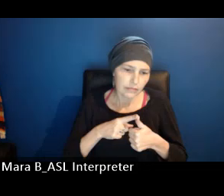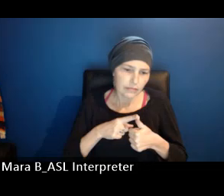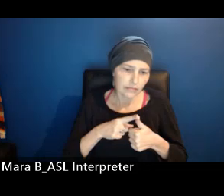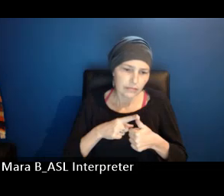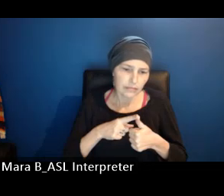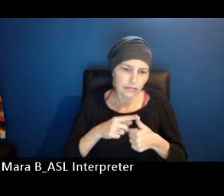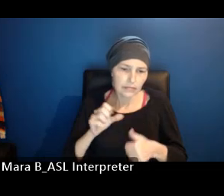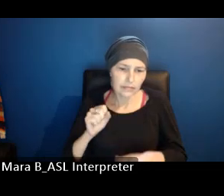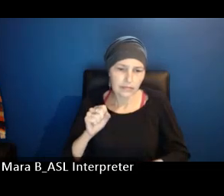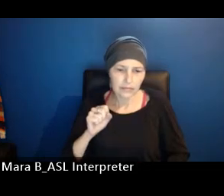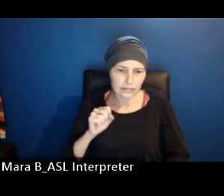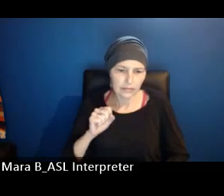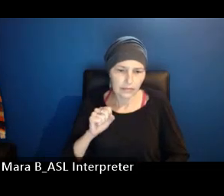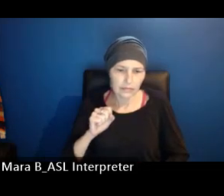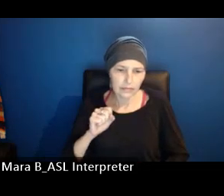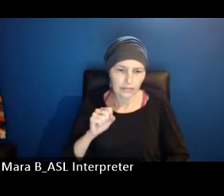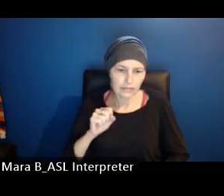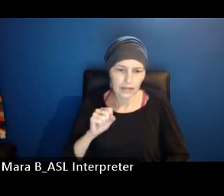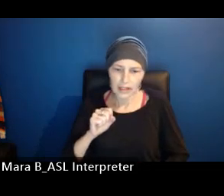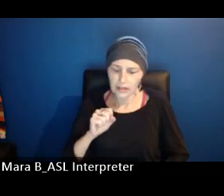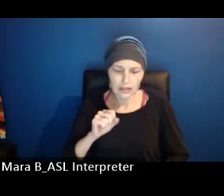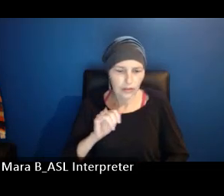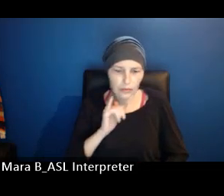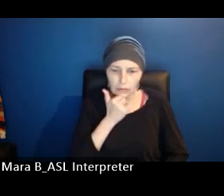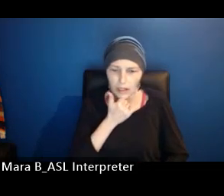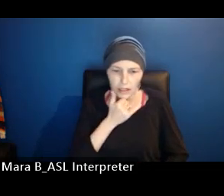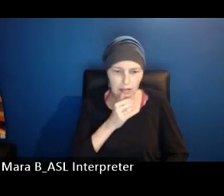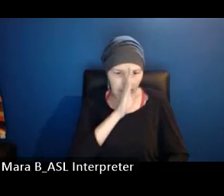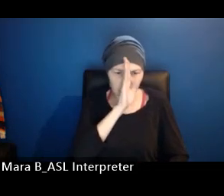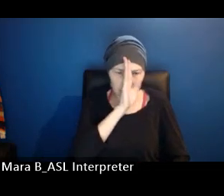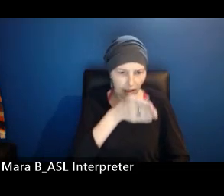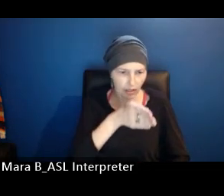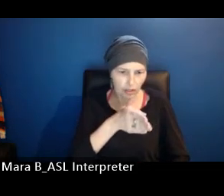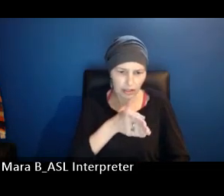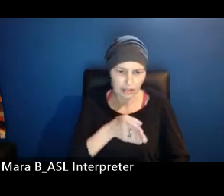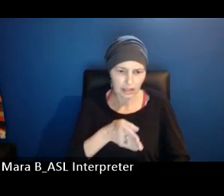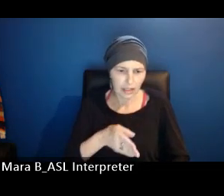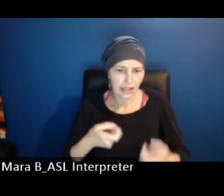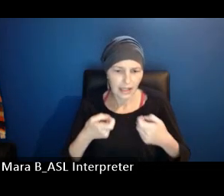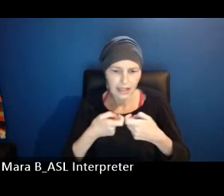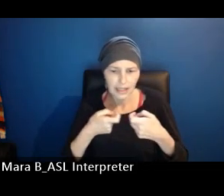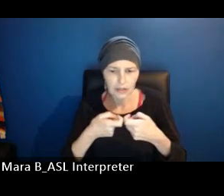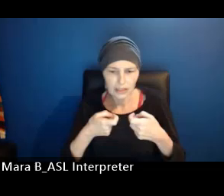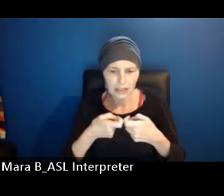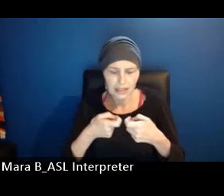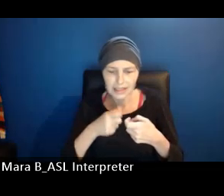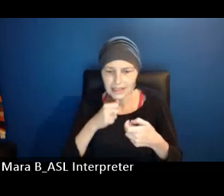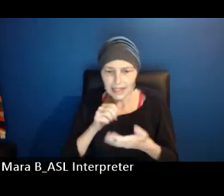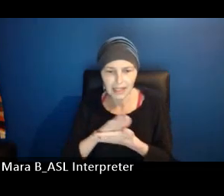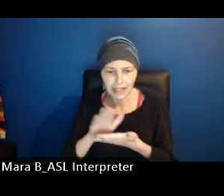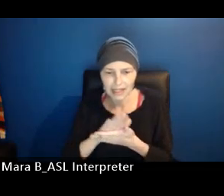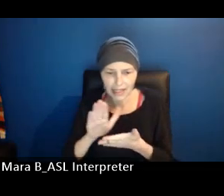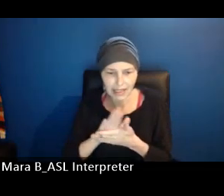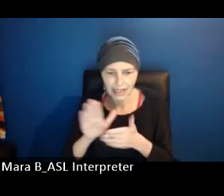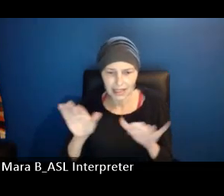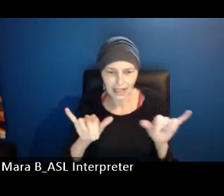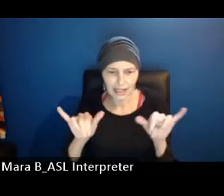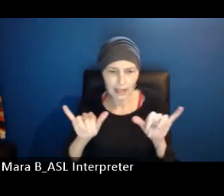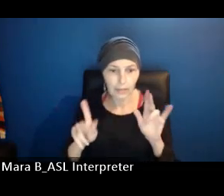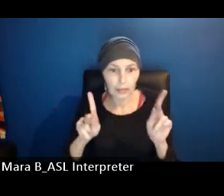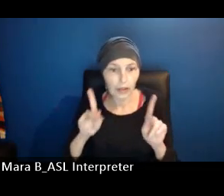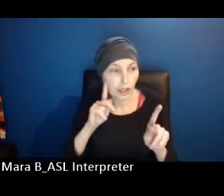what everybody else is saying. This is totally the wrong direction for people to go. Electricity is not as clean as people think it is.